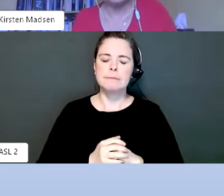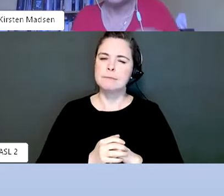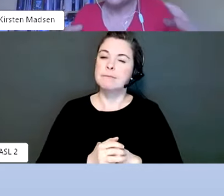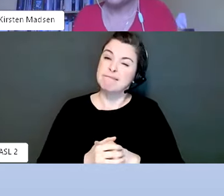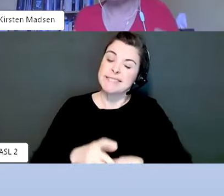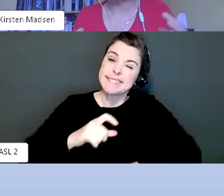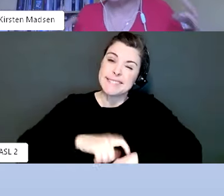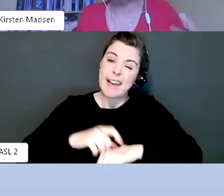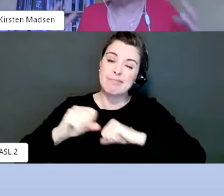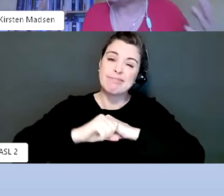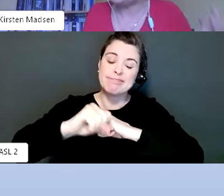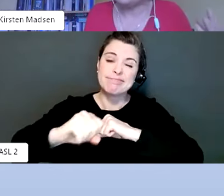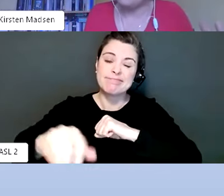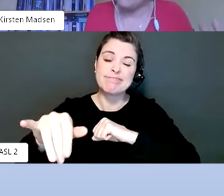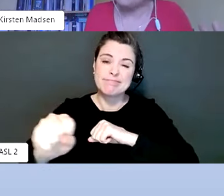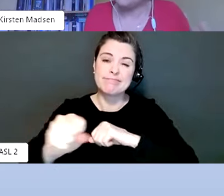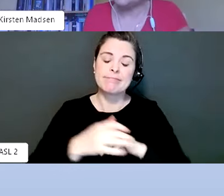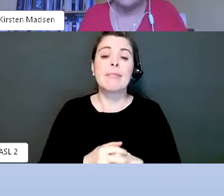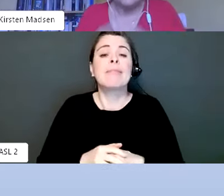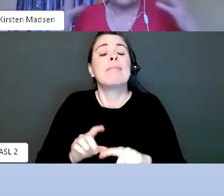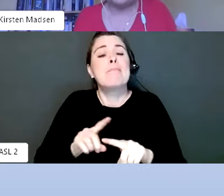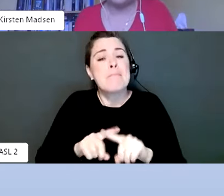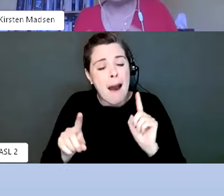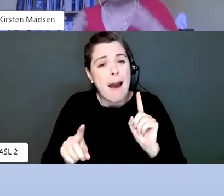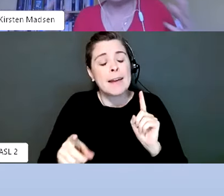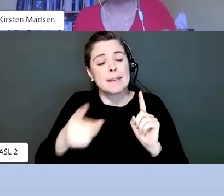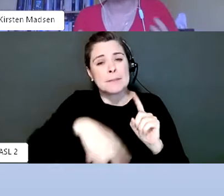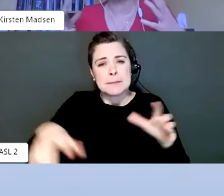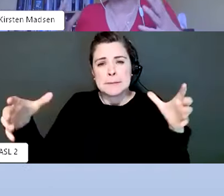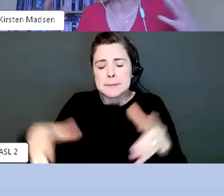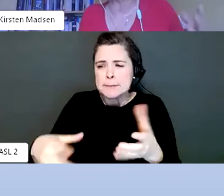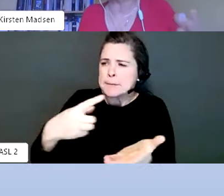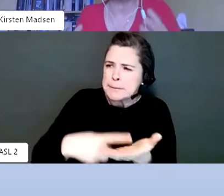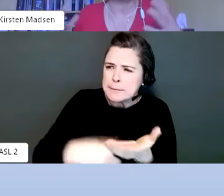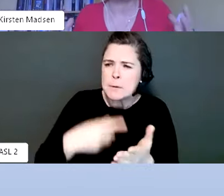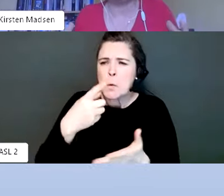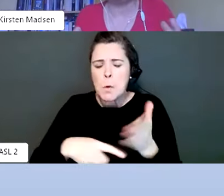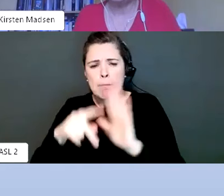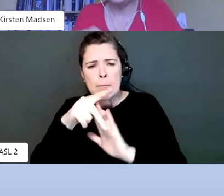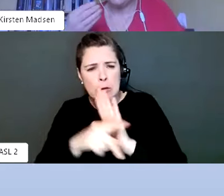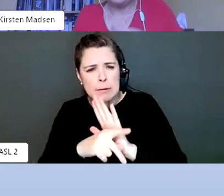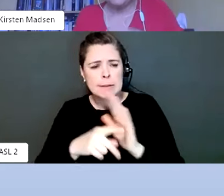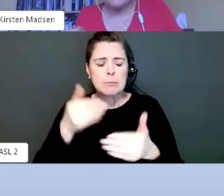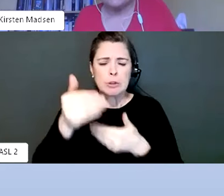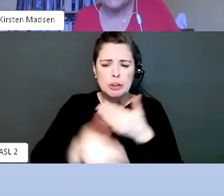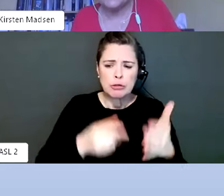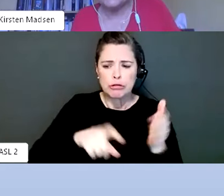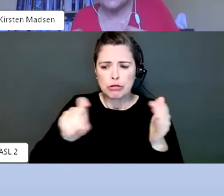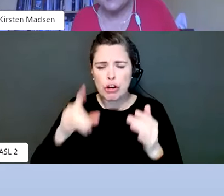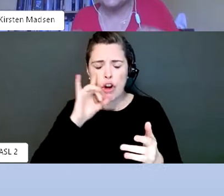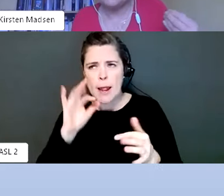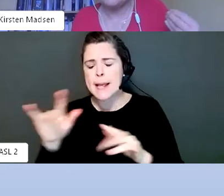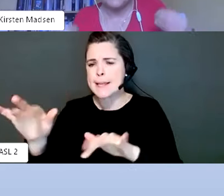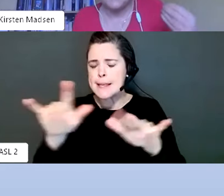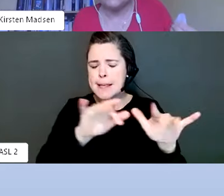procedure, you're also having these great aha moments where people are starting to work through issues about how they can